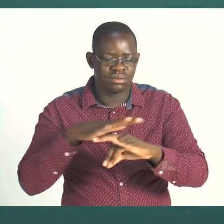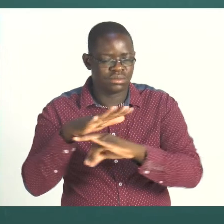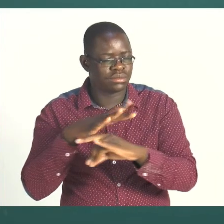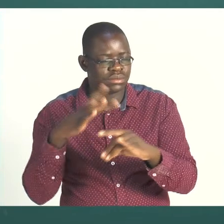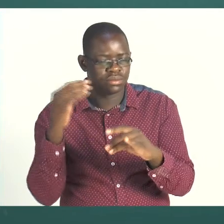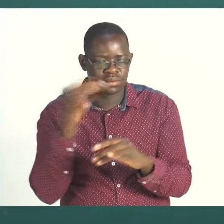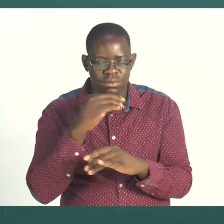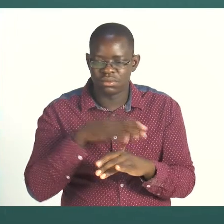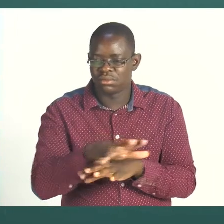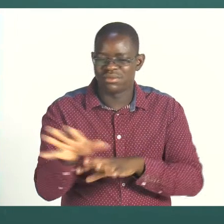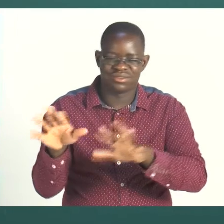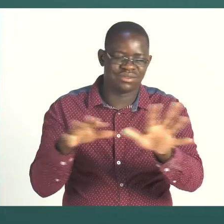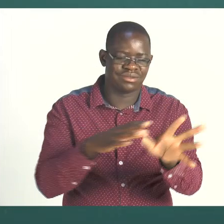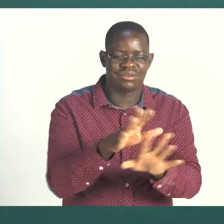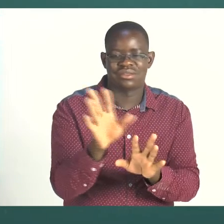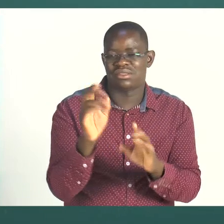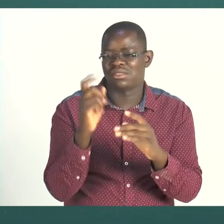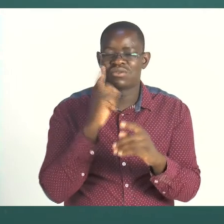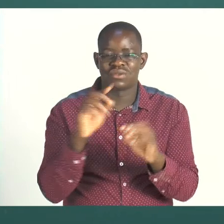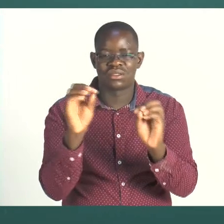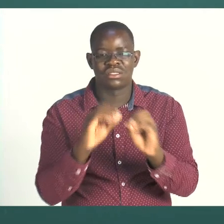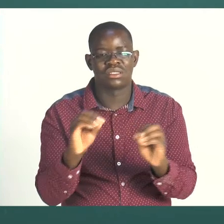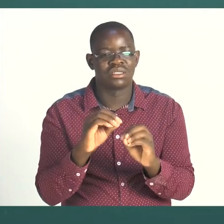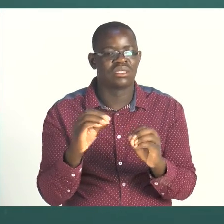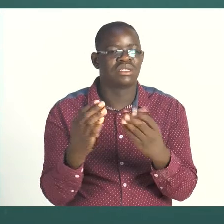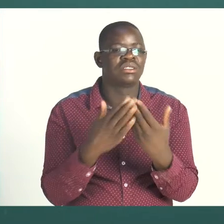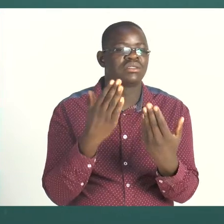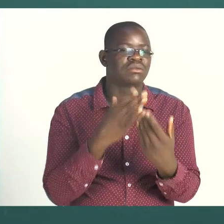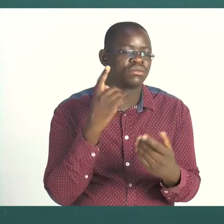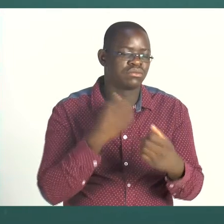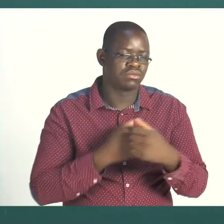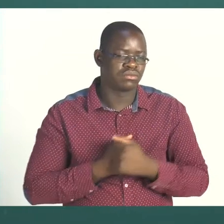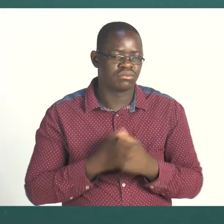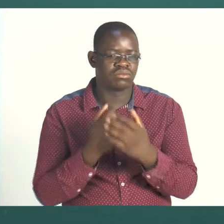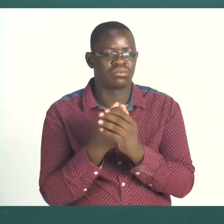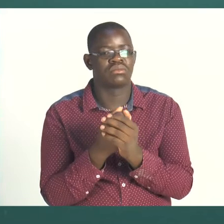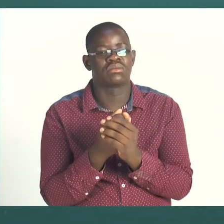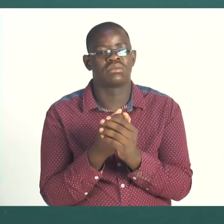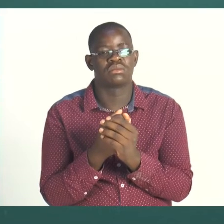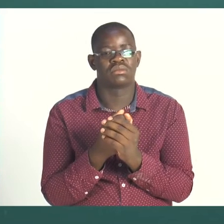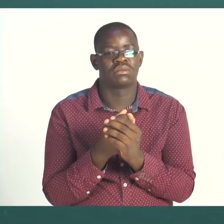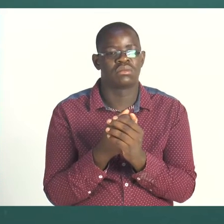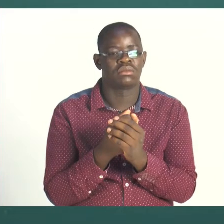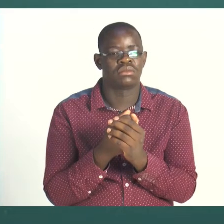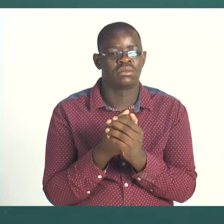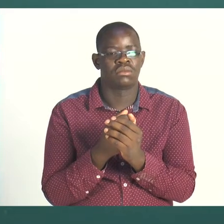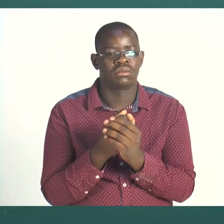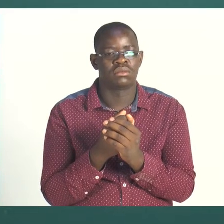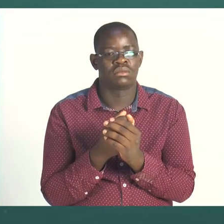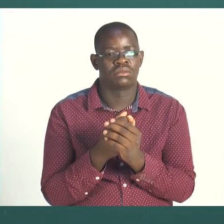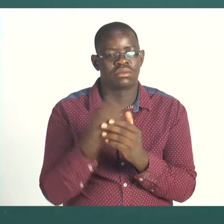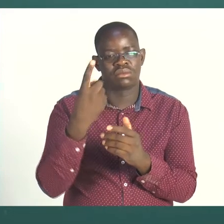pasture, and it is easy to manage and maintain the grazing for the animals.